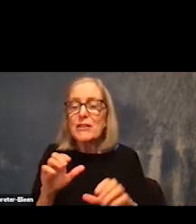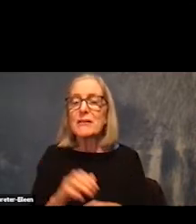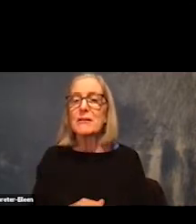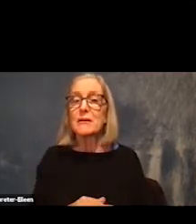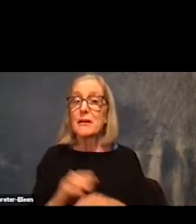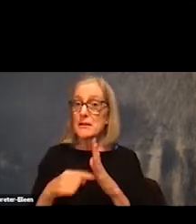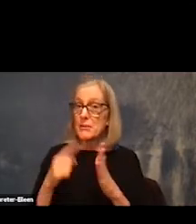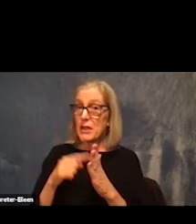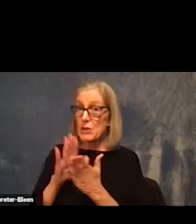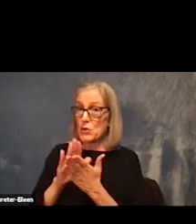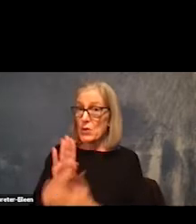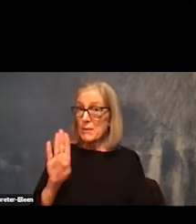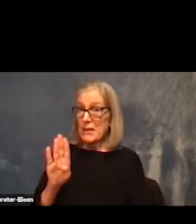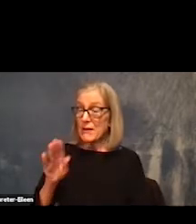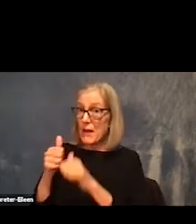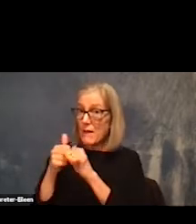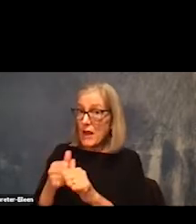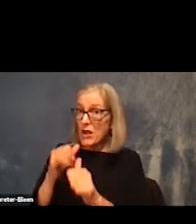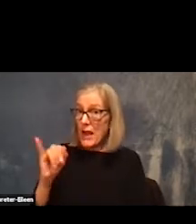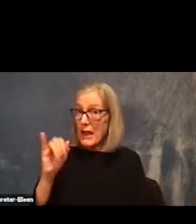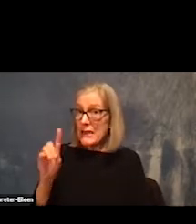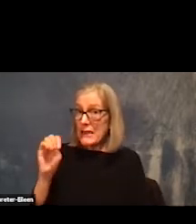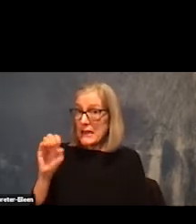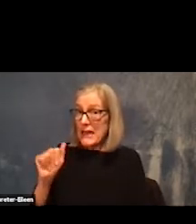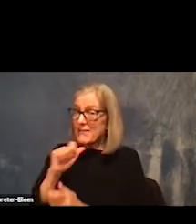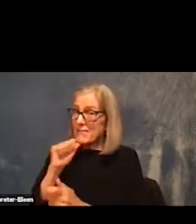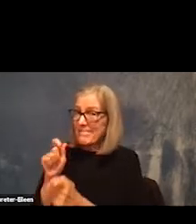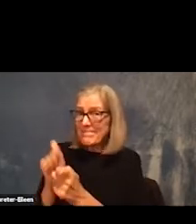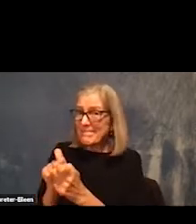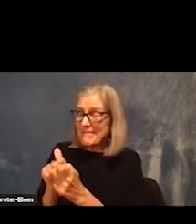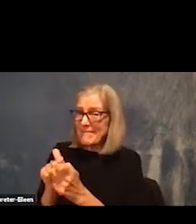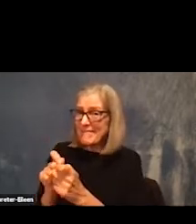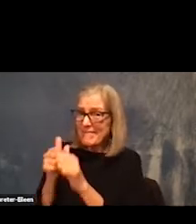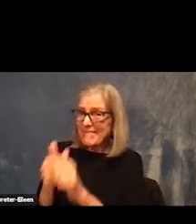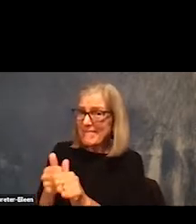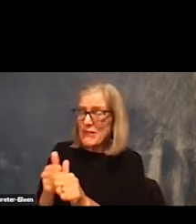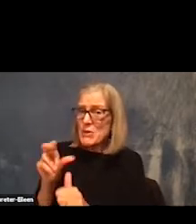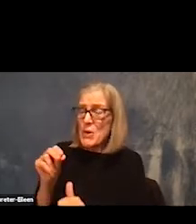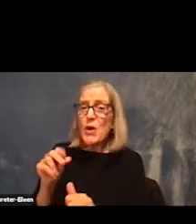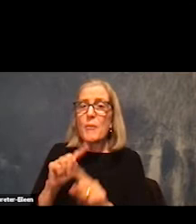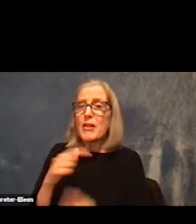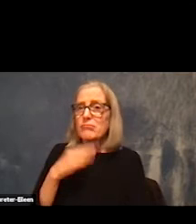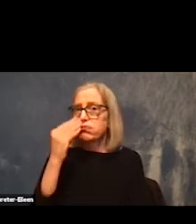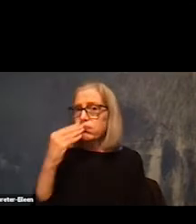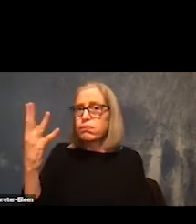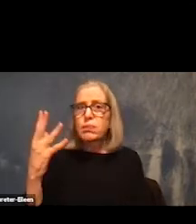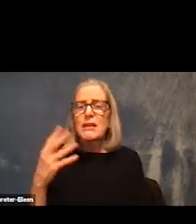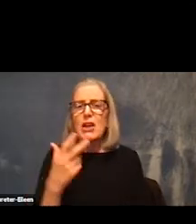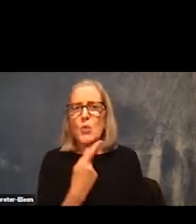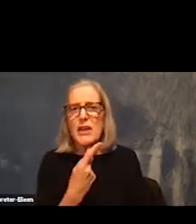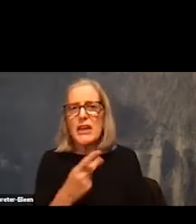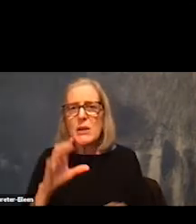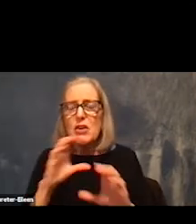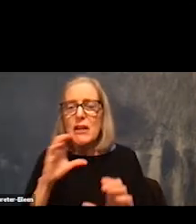not in compliance with IDEA guidelines, but I didn't care. We were in communication and they had my son's interests at